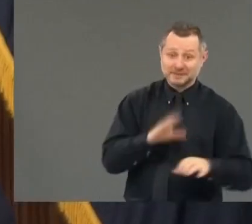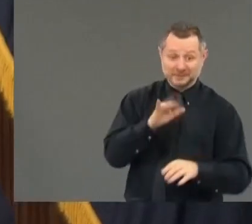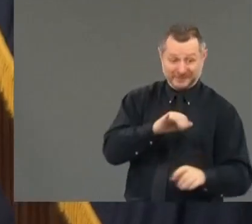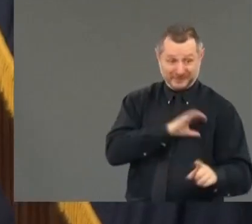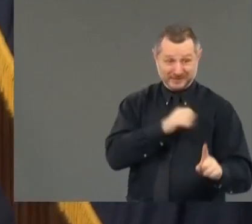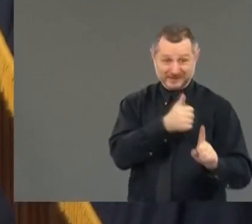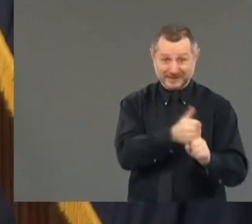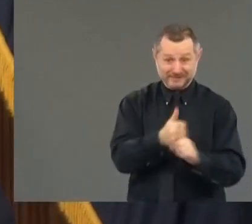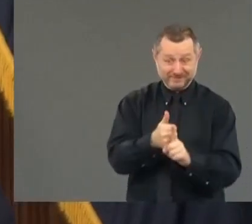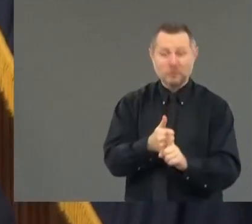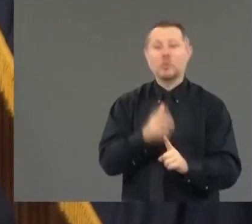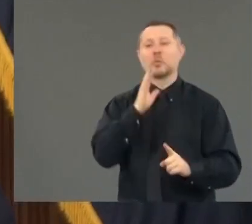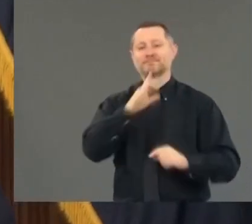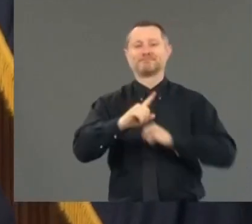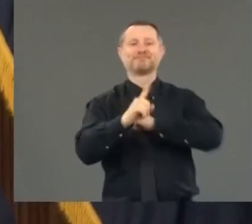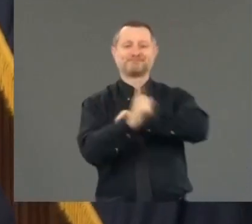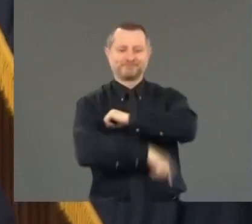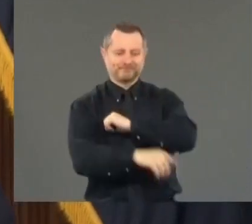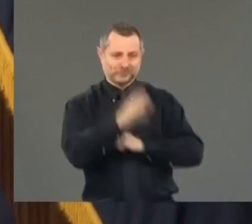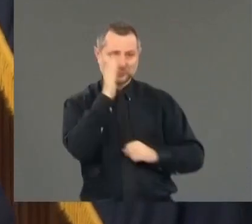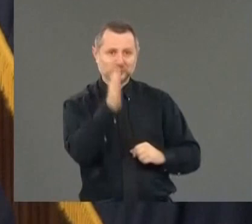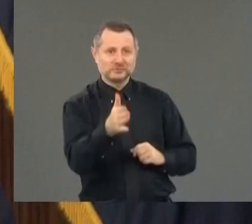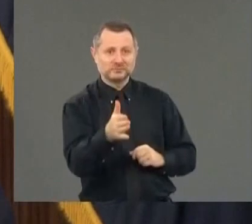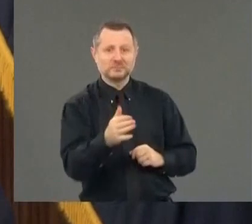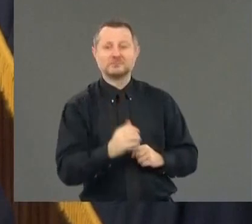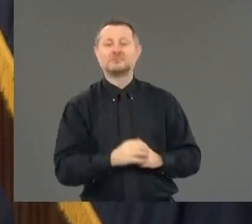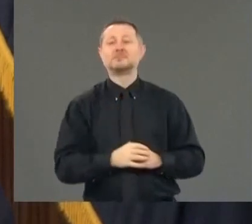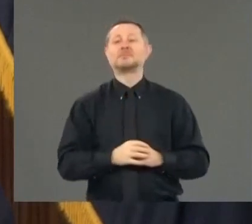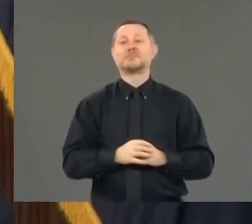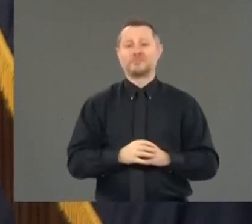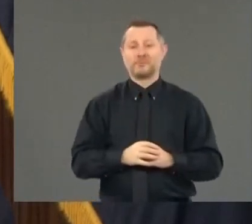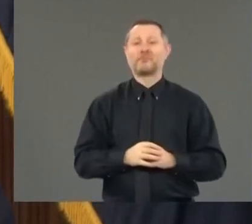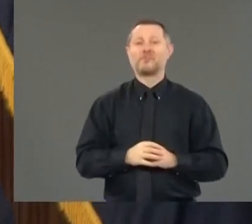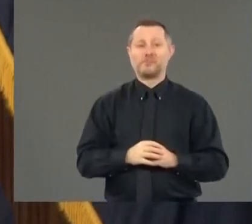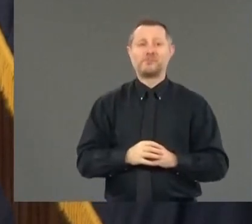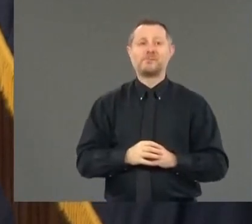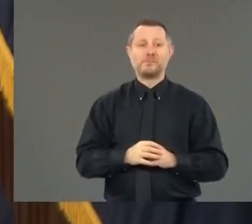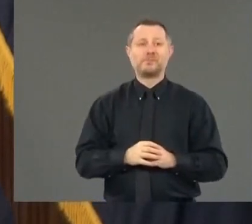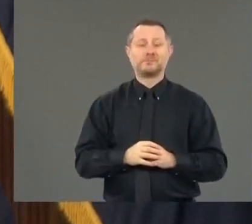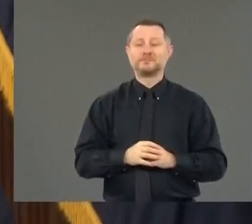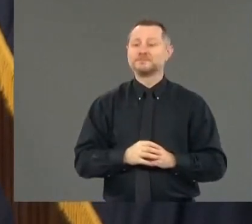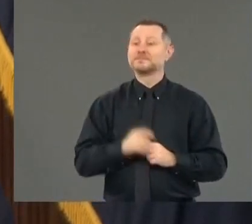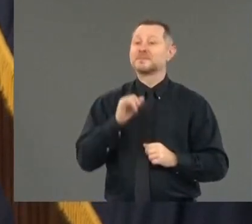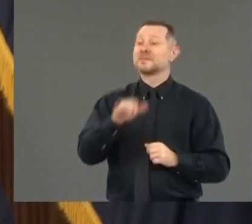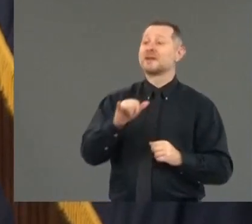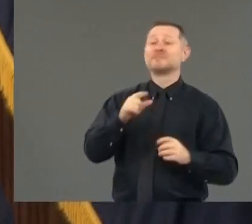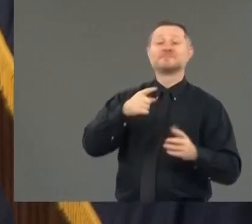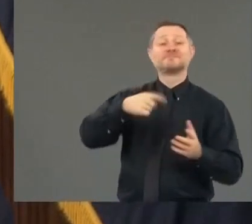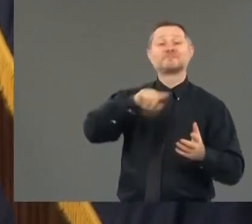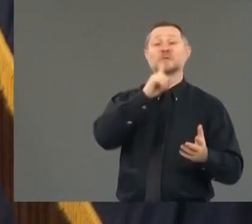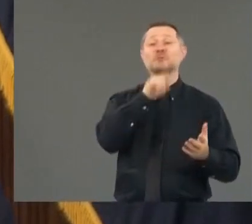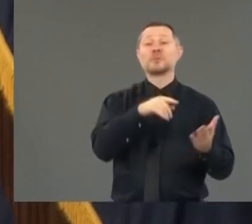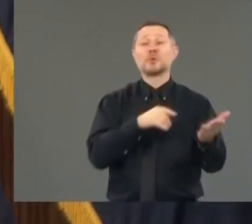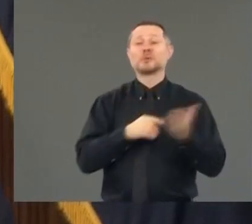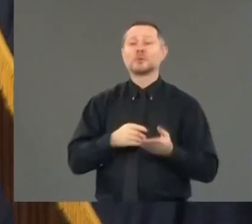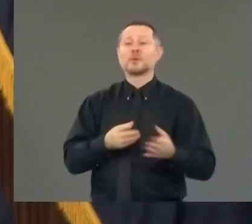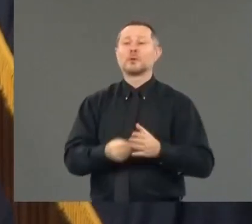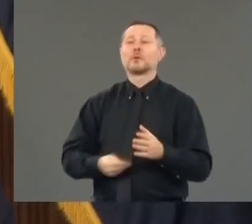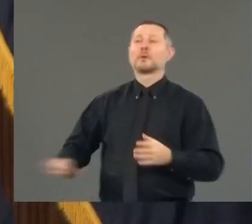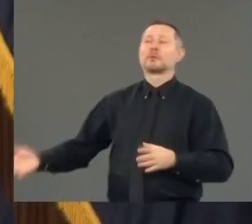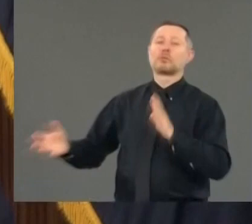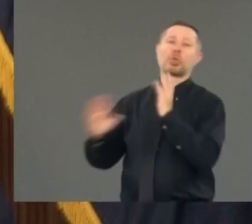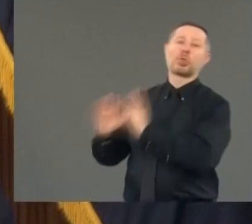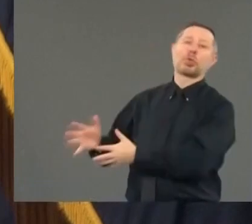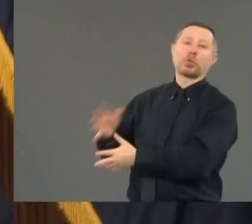be ramifications. That is not going to be a report that just sits on the shelf. This is a